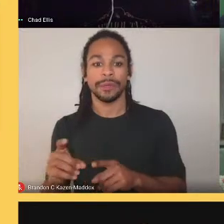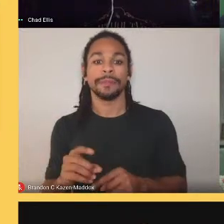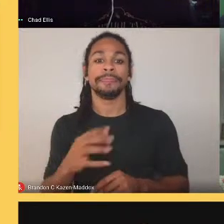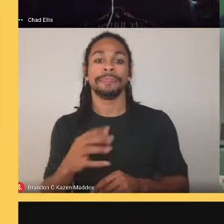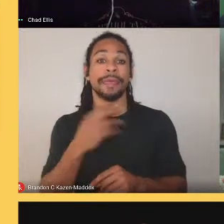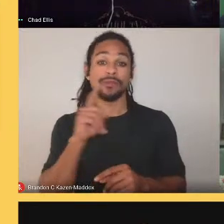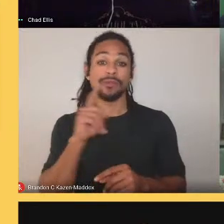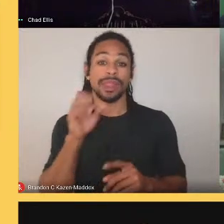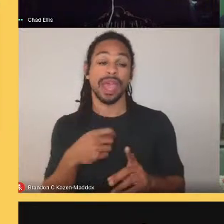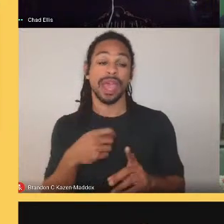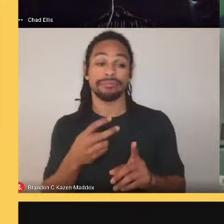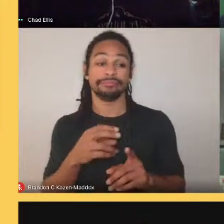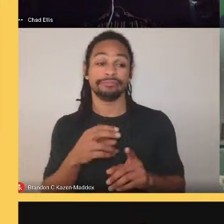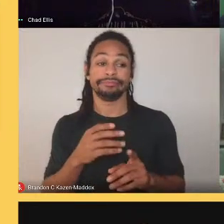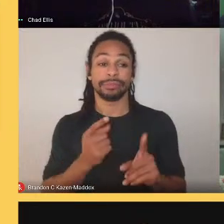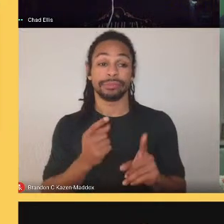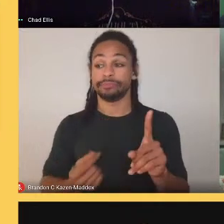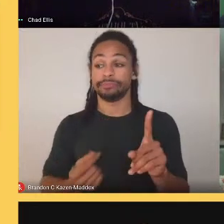where, you know,